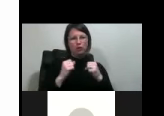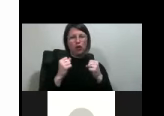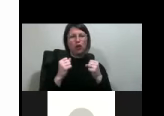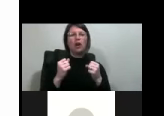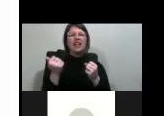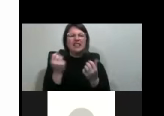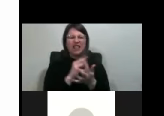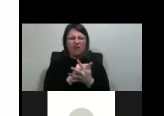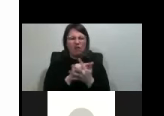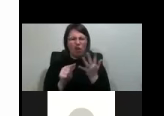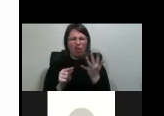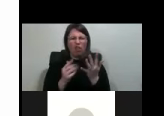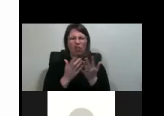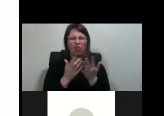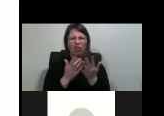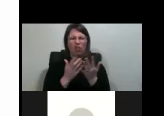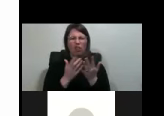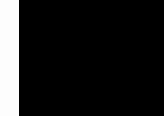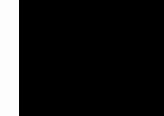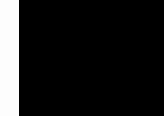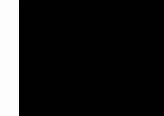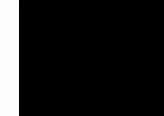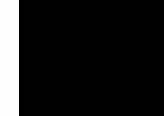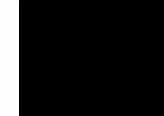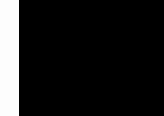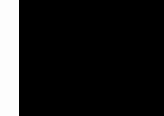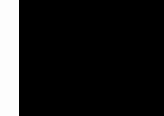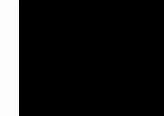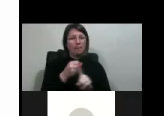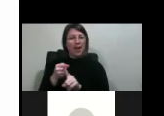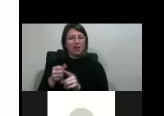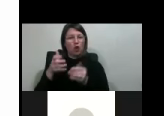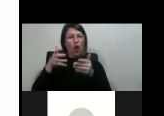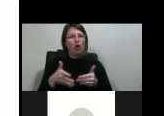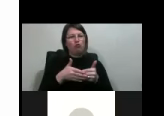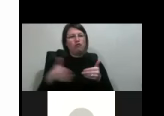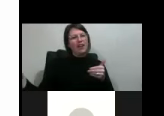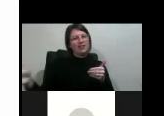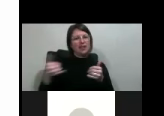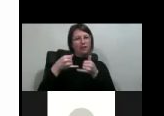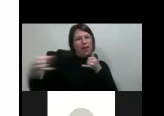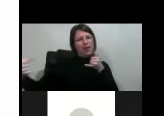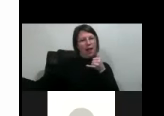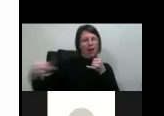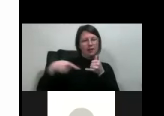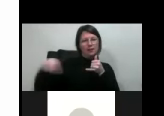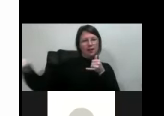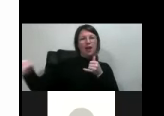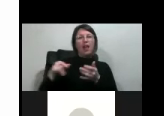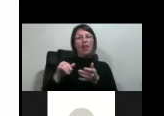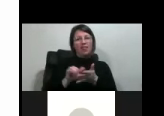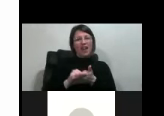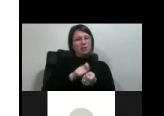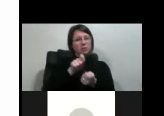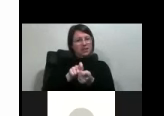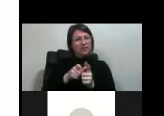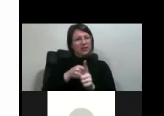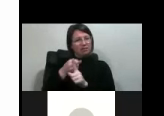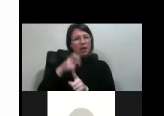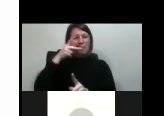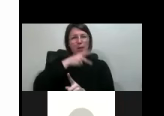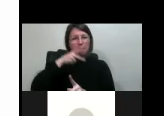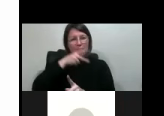things. One is the operational impacts on the rest of the line. And that's particularly true in Plymouth, where serving